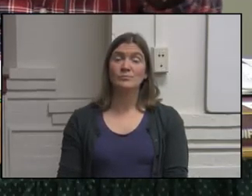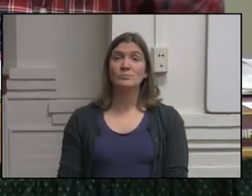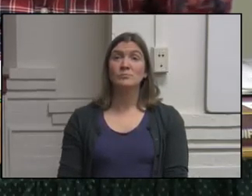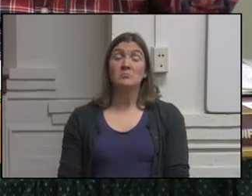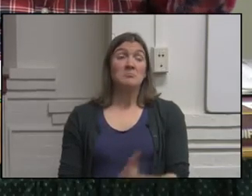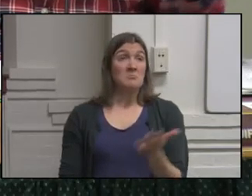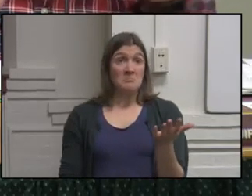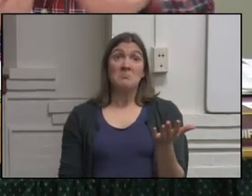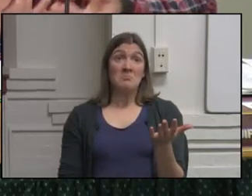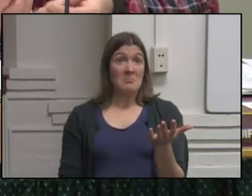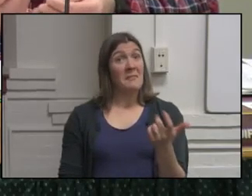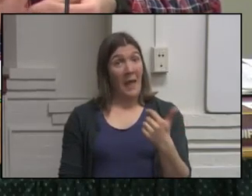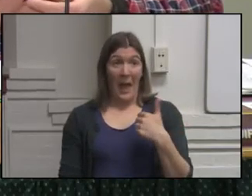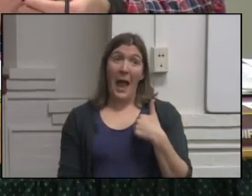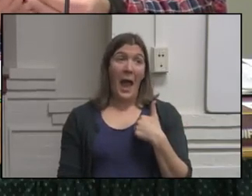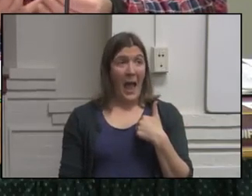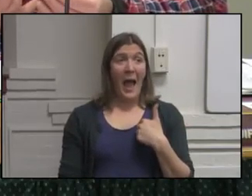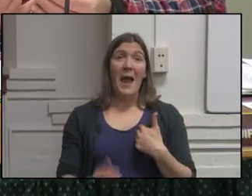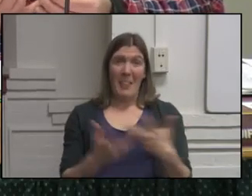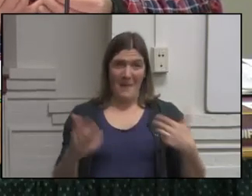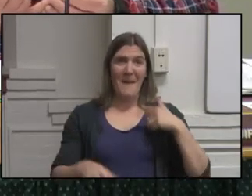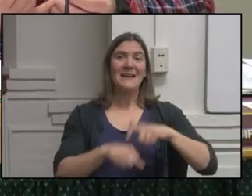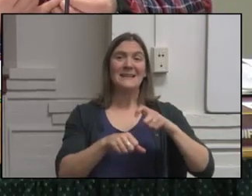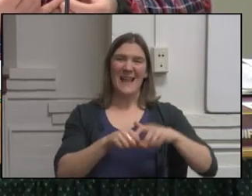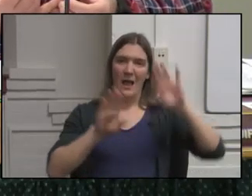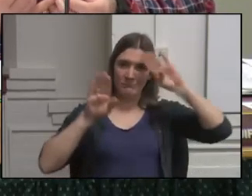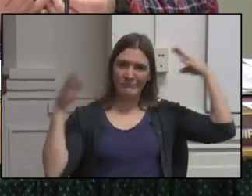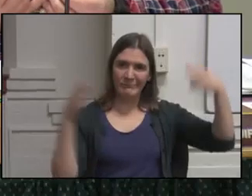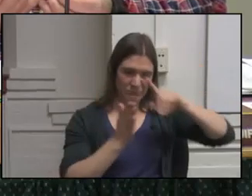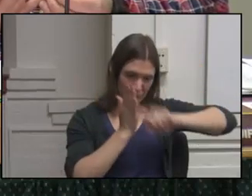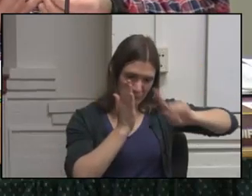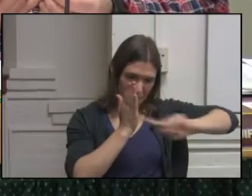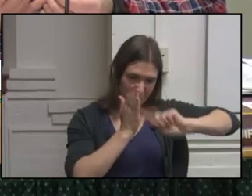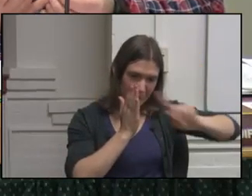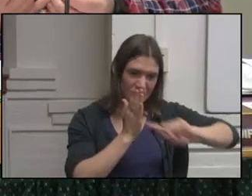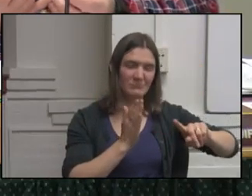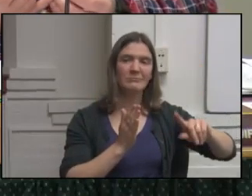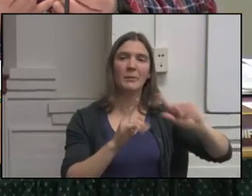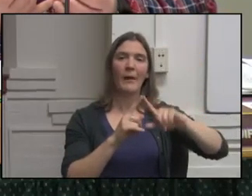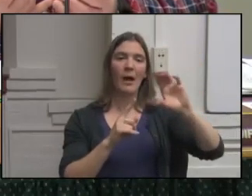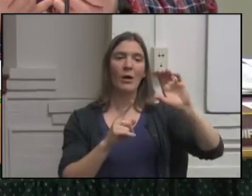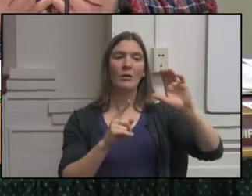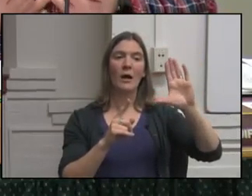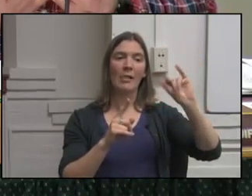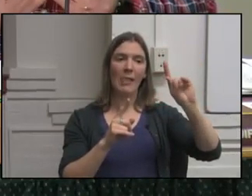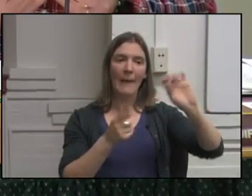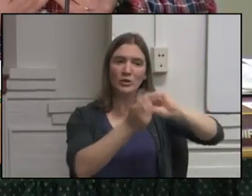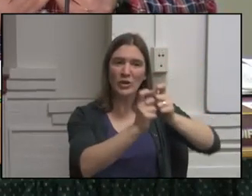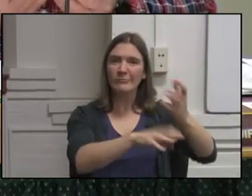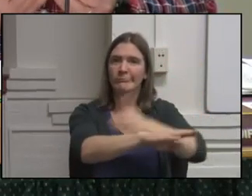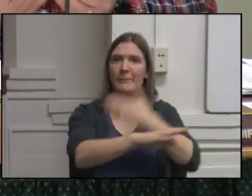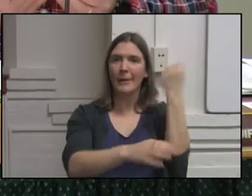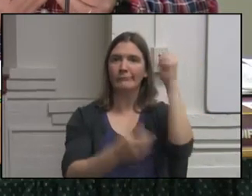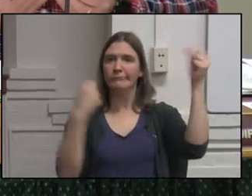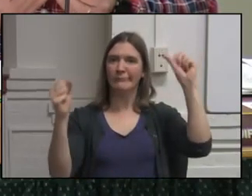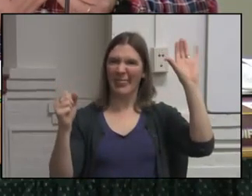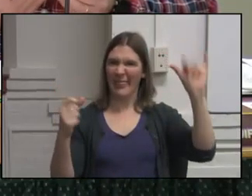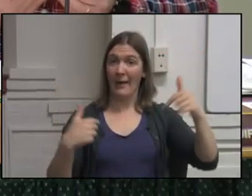I've spent a reasonable amount of my time doing climate activism, and I don't think